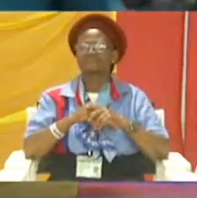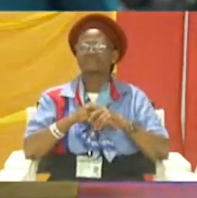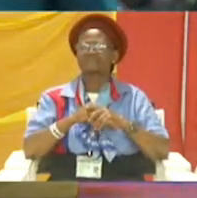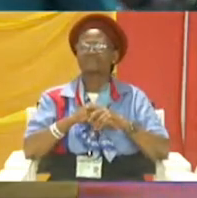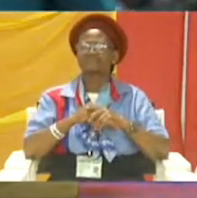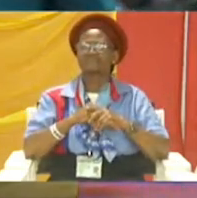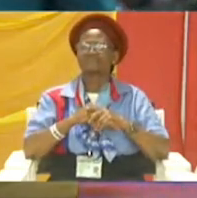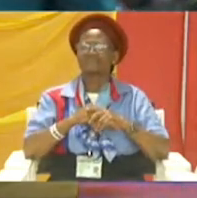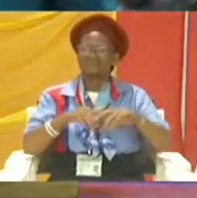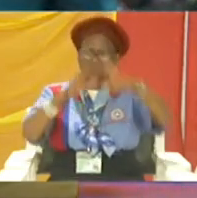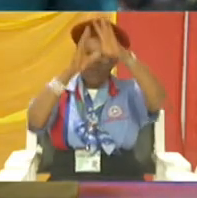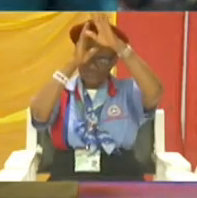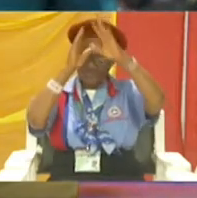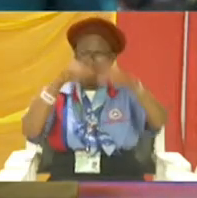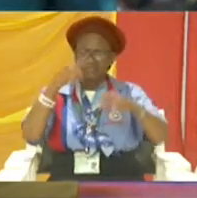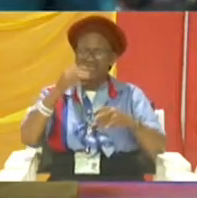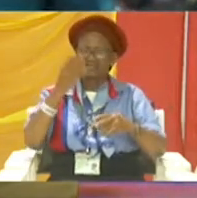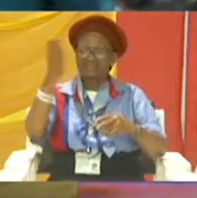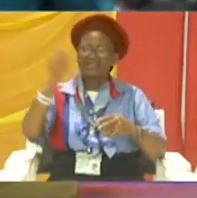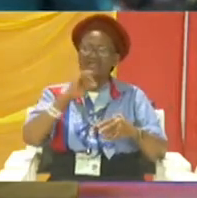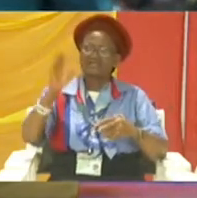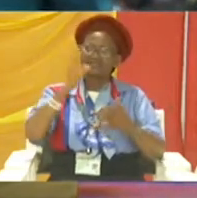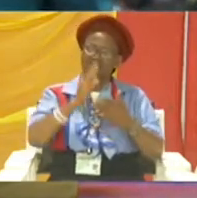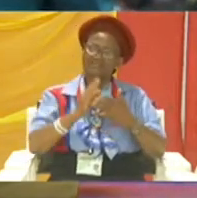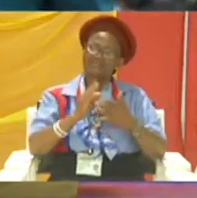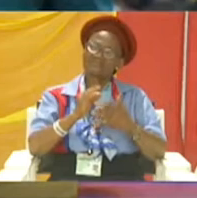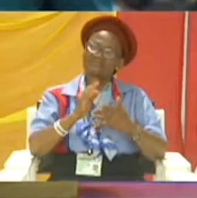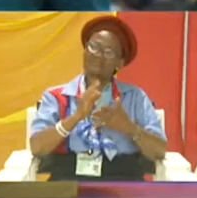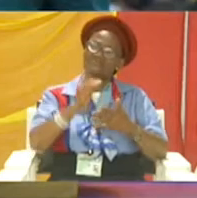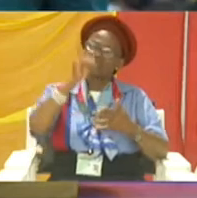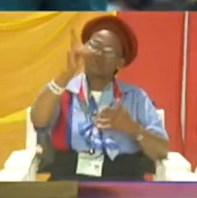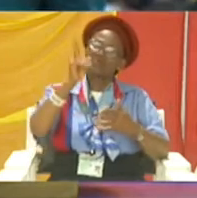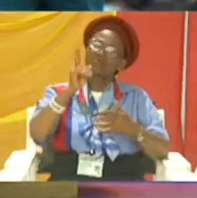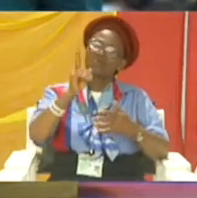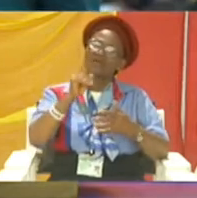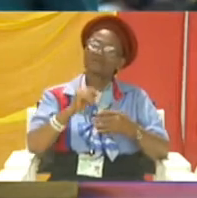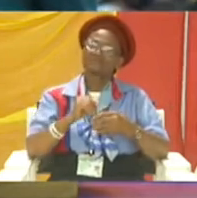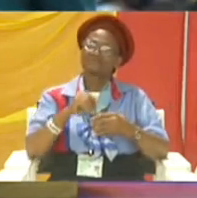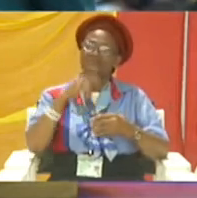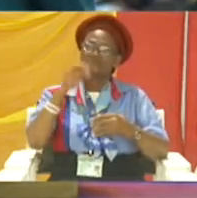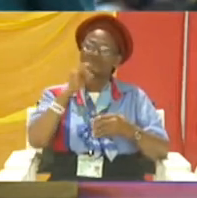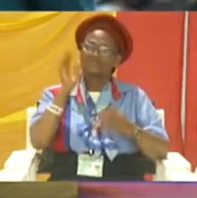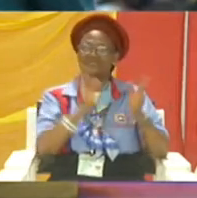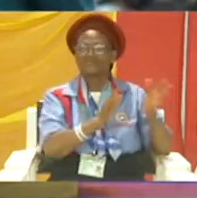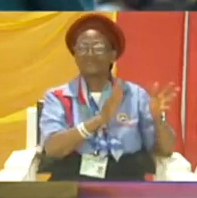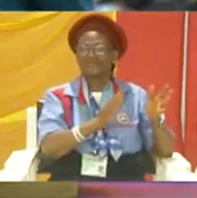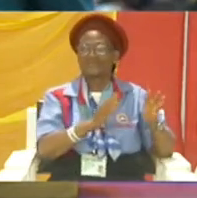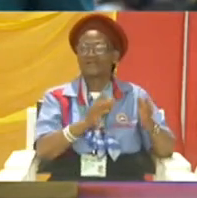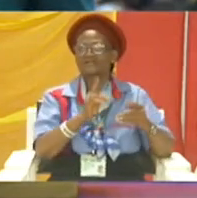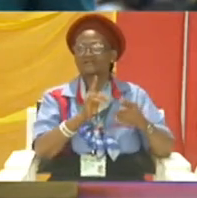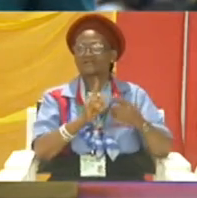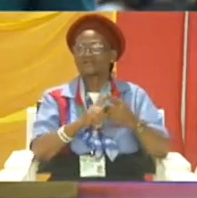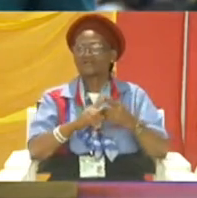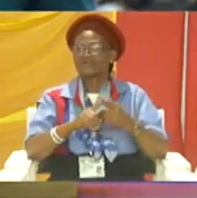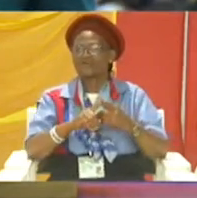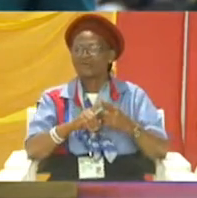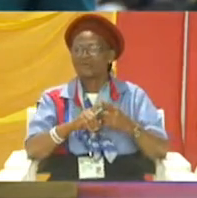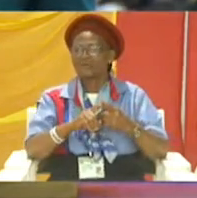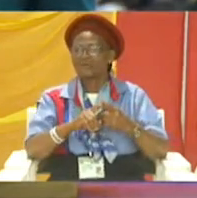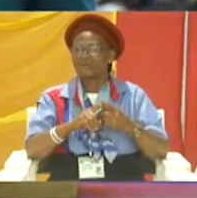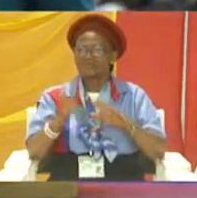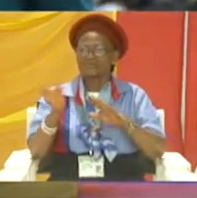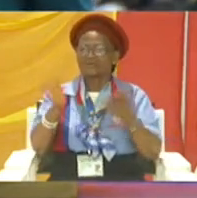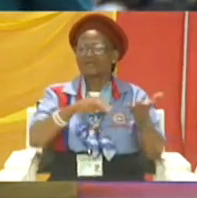Daddy says there's someone. Daddy is a penny company. Who is preparing to die? To tin gbaradi lati